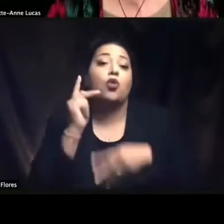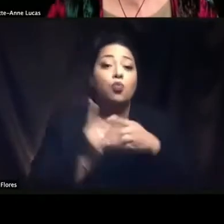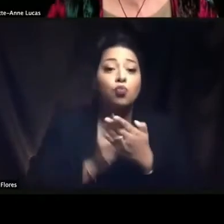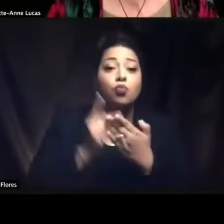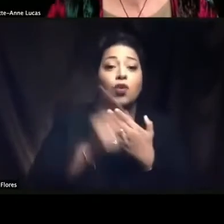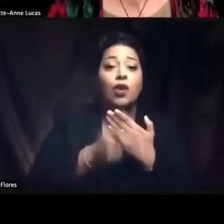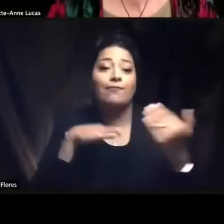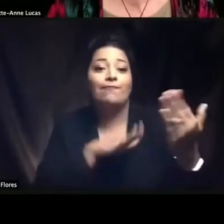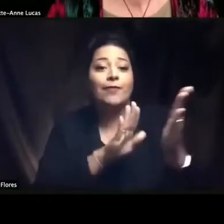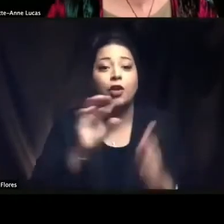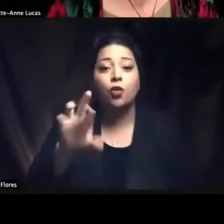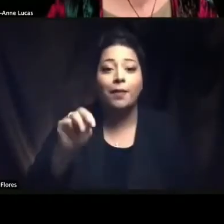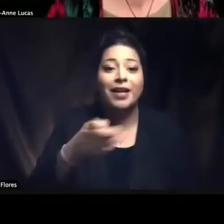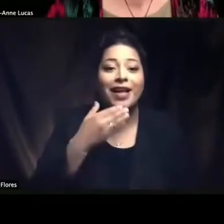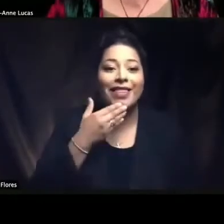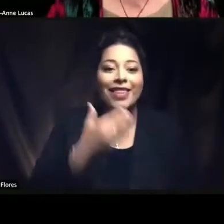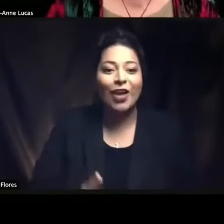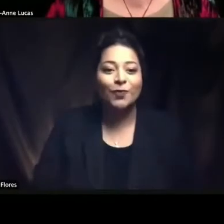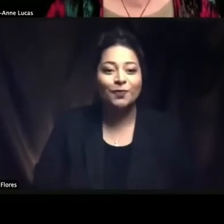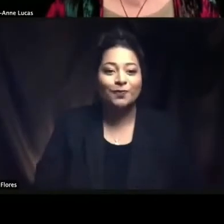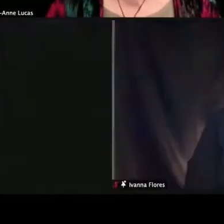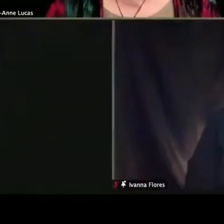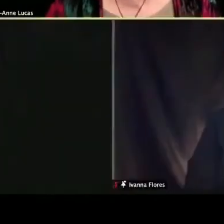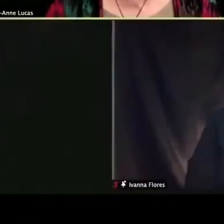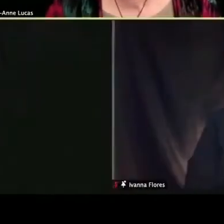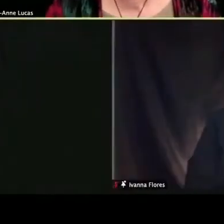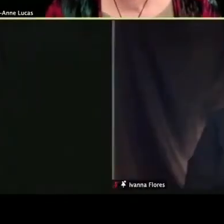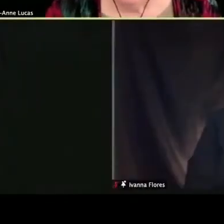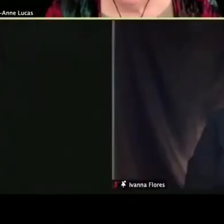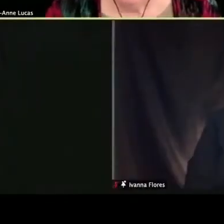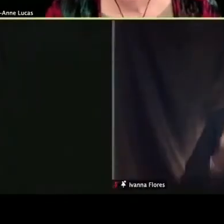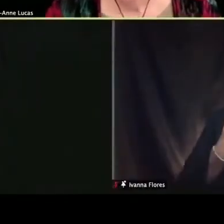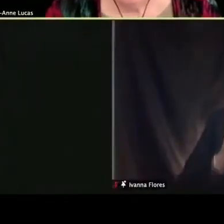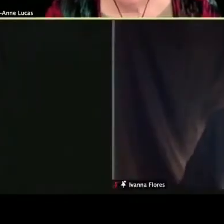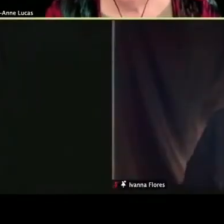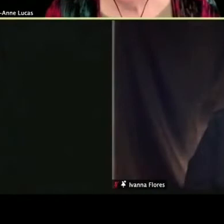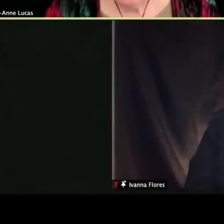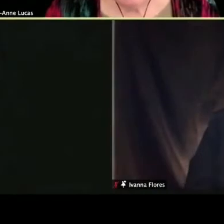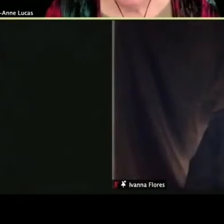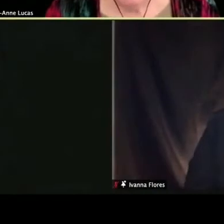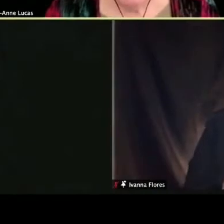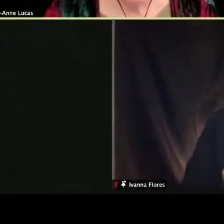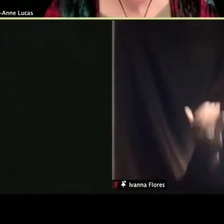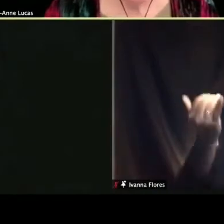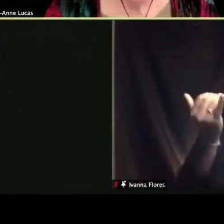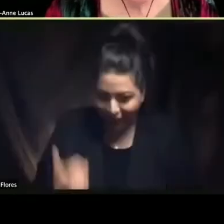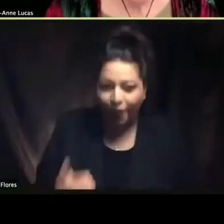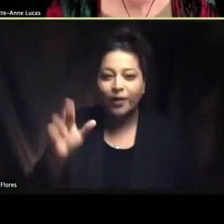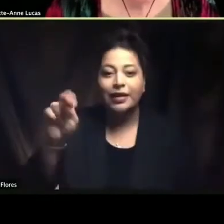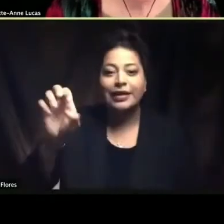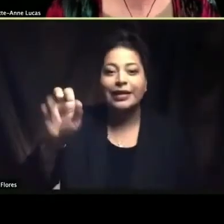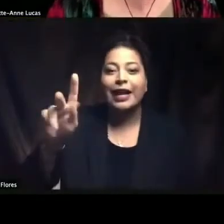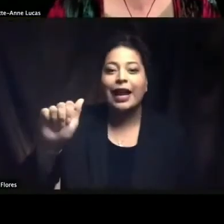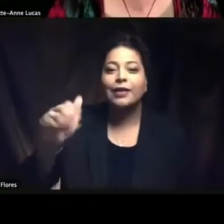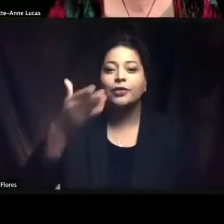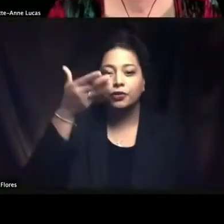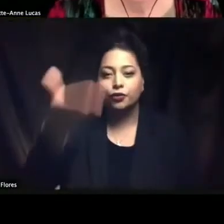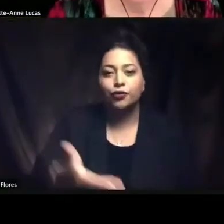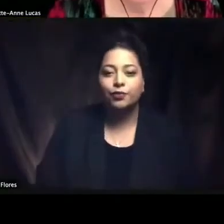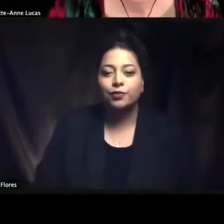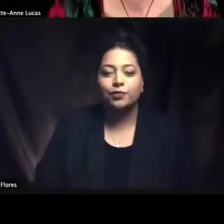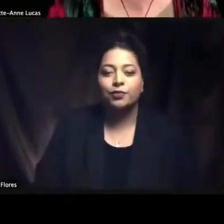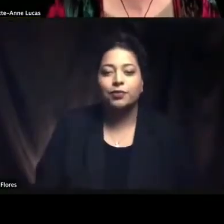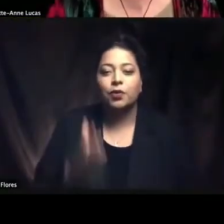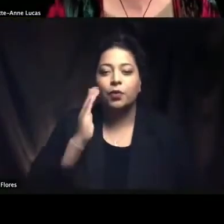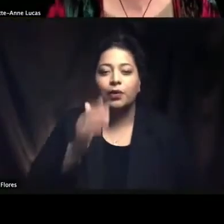address crime. Thank you. Thank you. And now, Neka Cleaver, it is your turn. So Charlotte, I'm going to